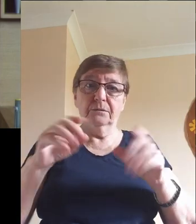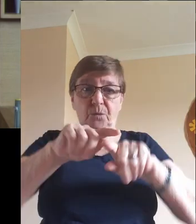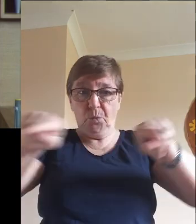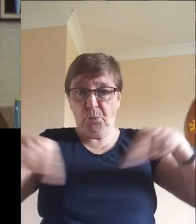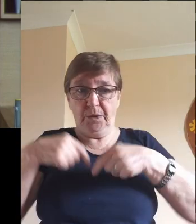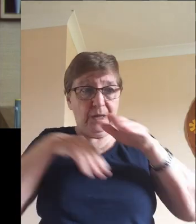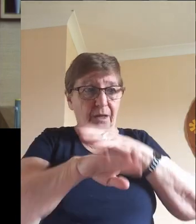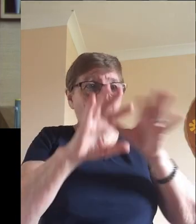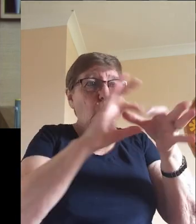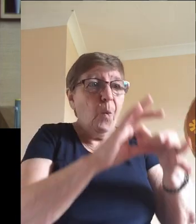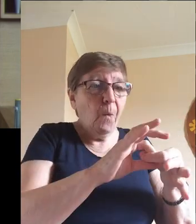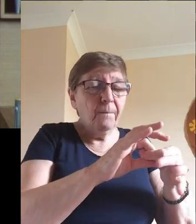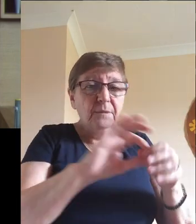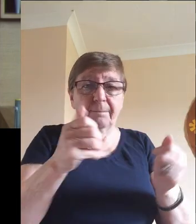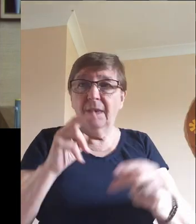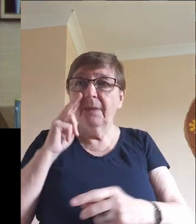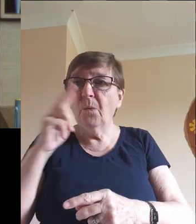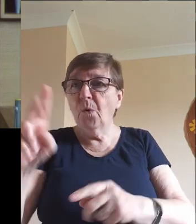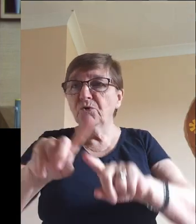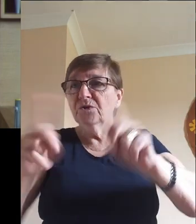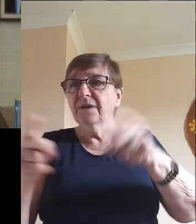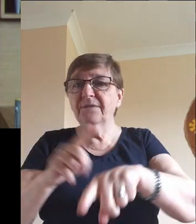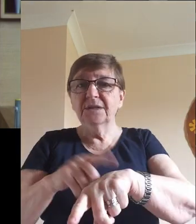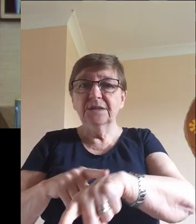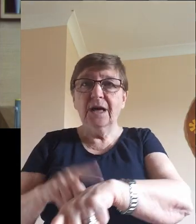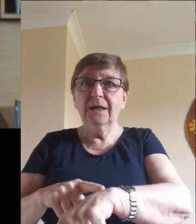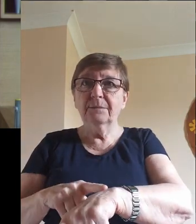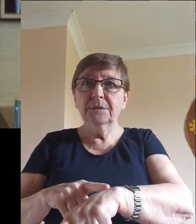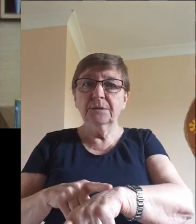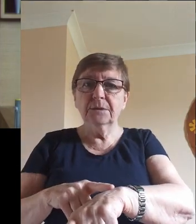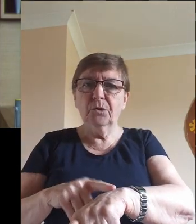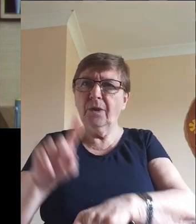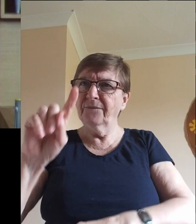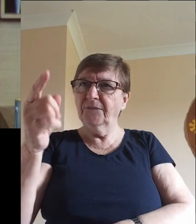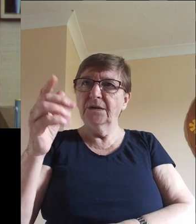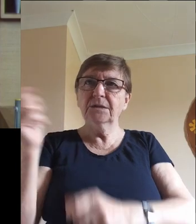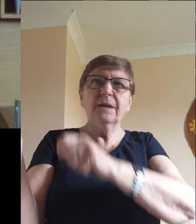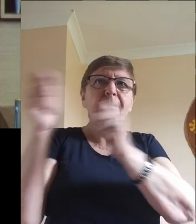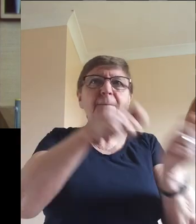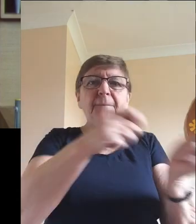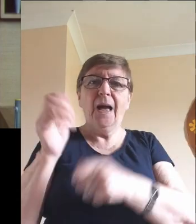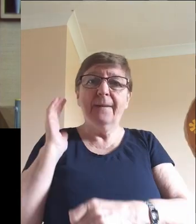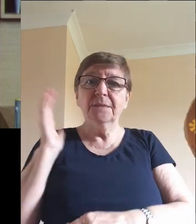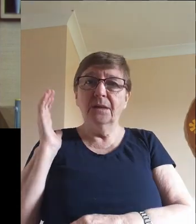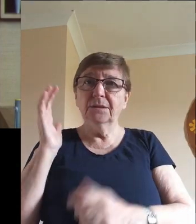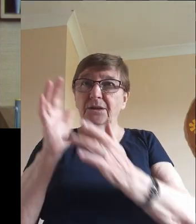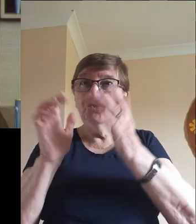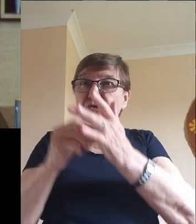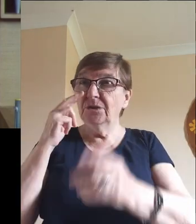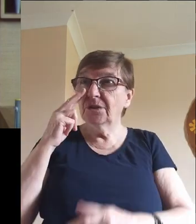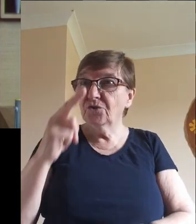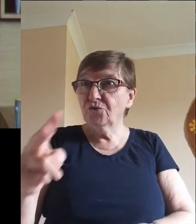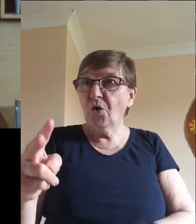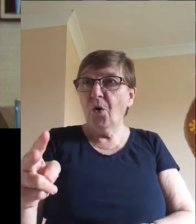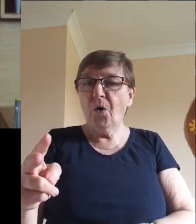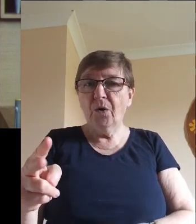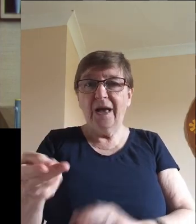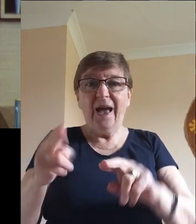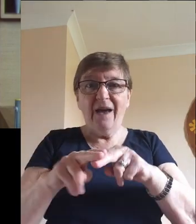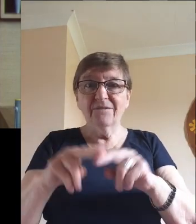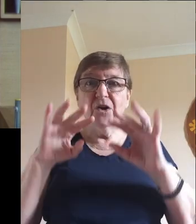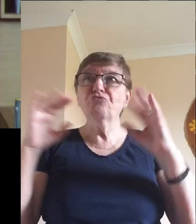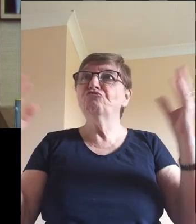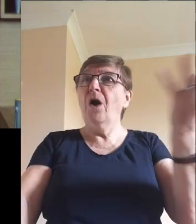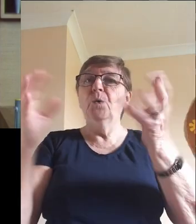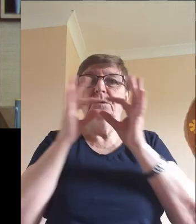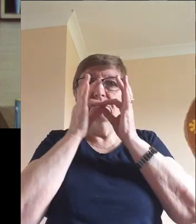different times. On that first Palm Sunday, Jesus noted that even if the crowd were silenced, the very